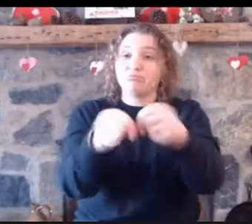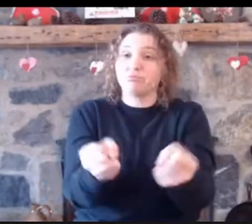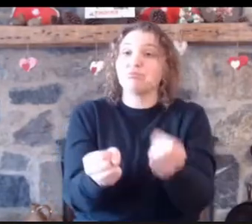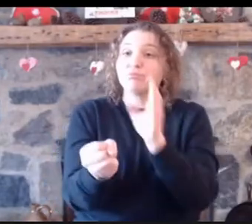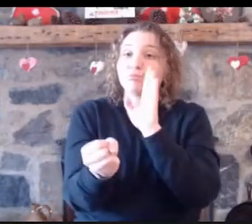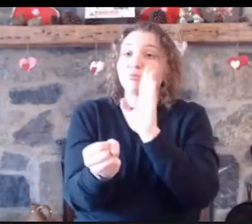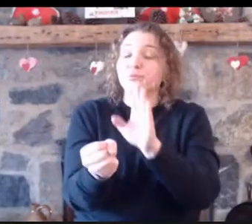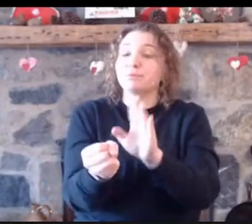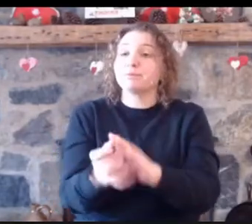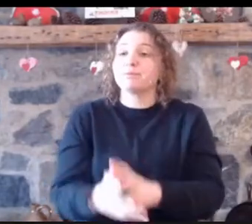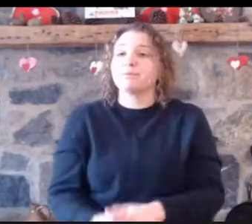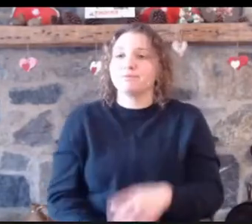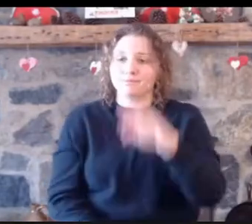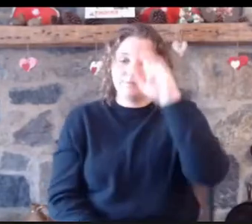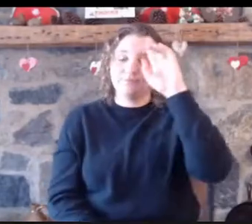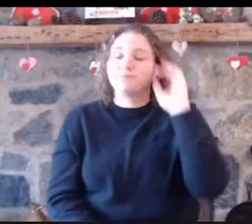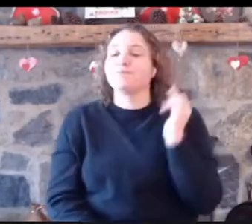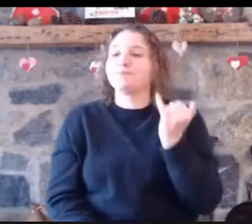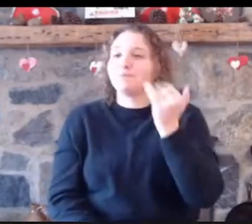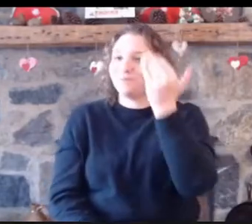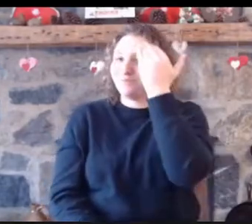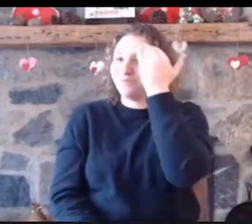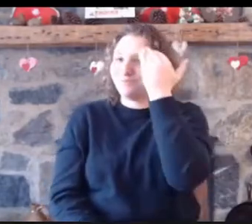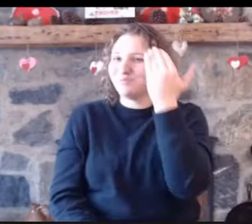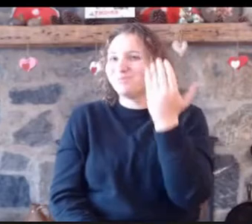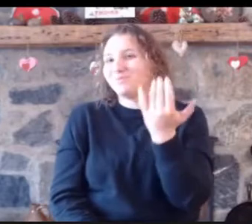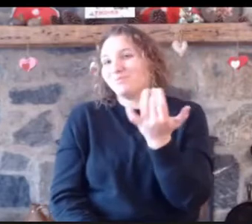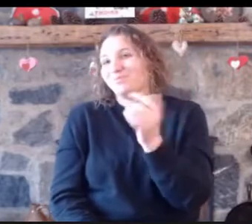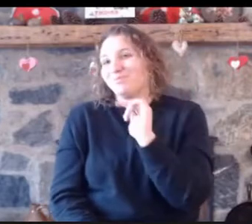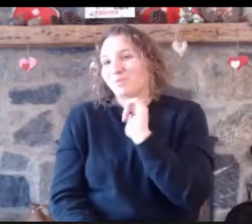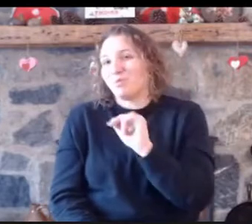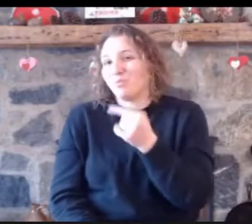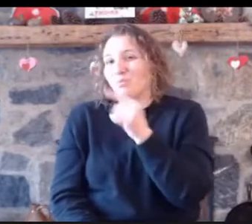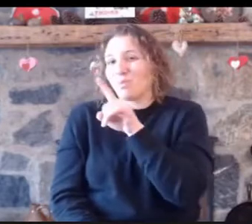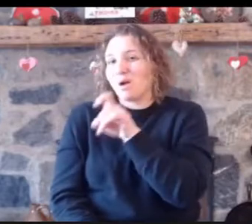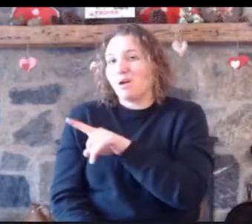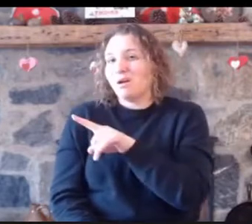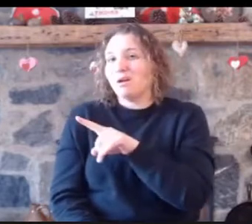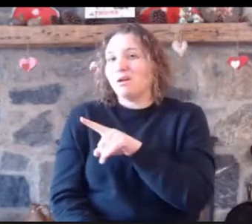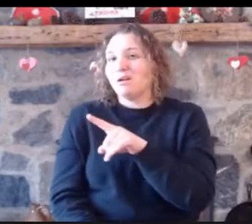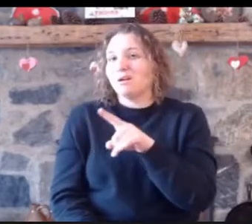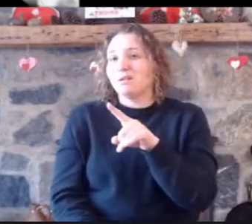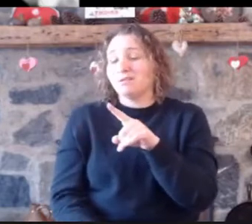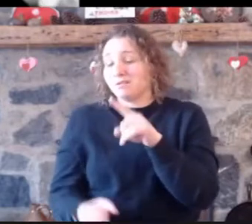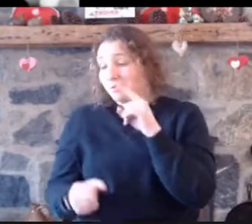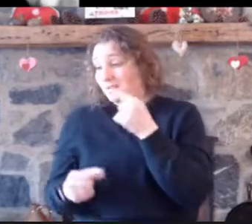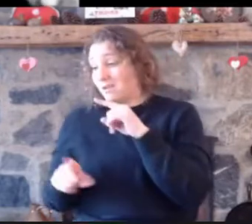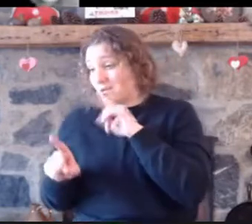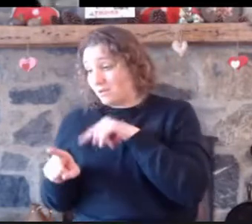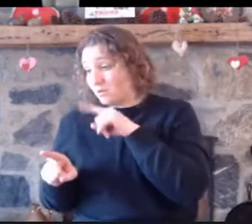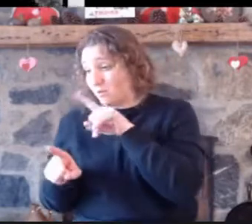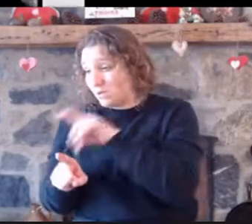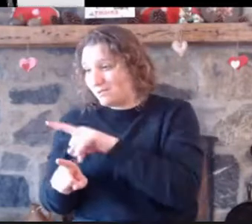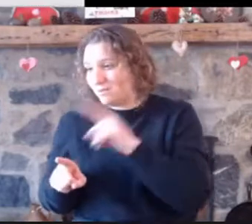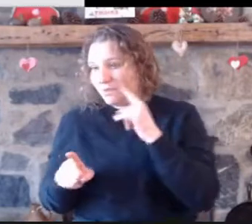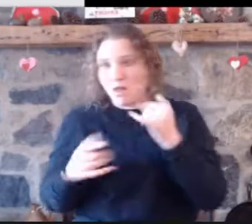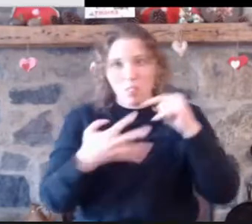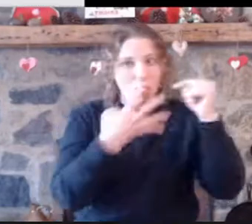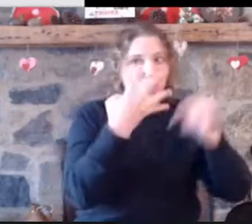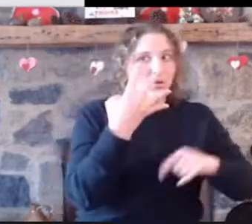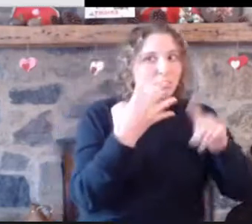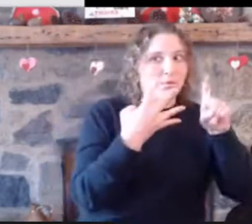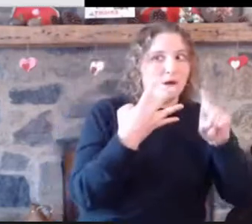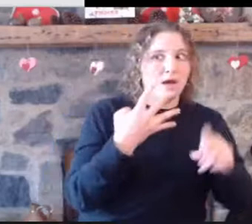there. So it's answered one question, it's opened up about a bazillion more.